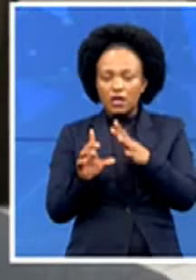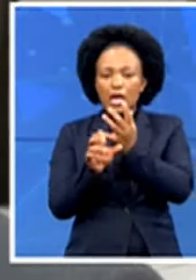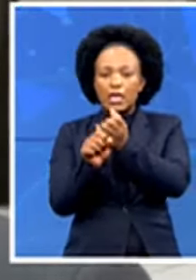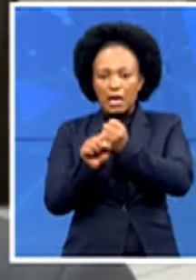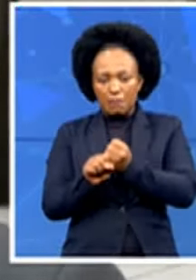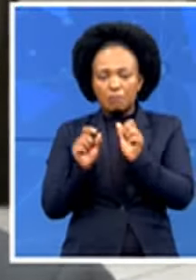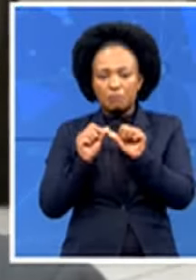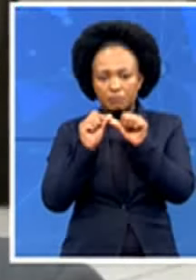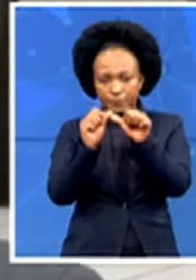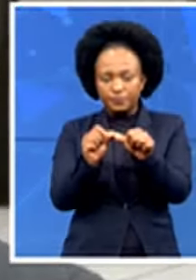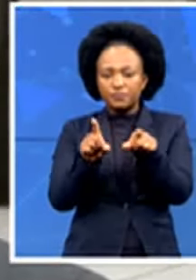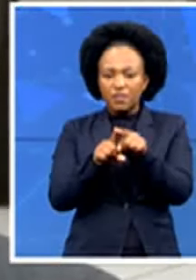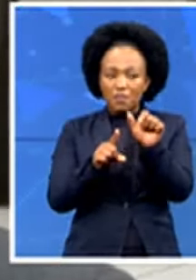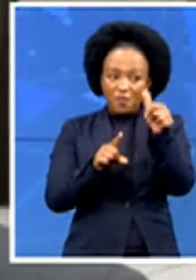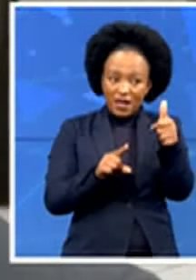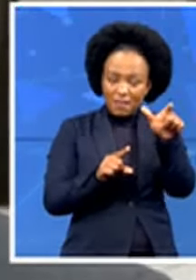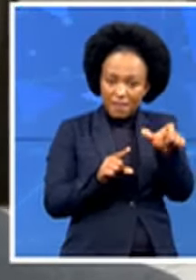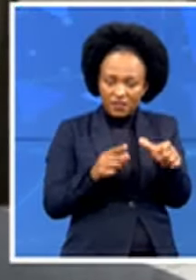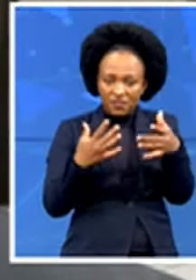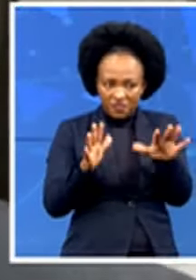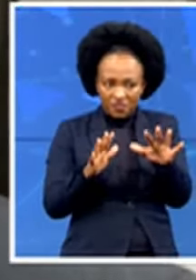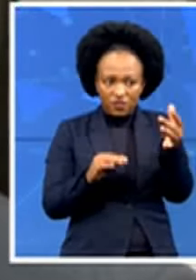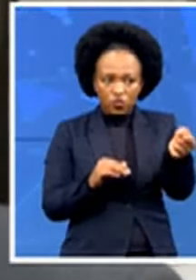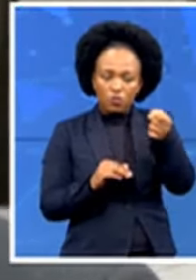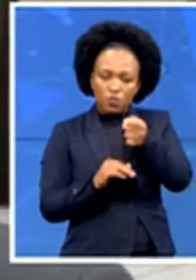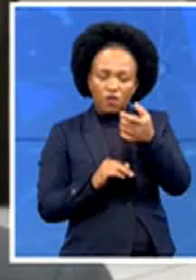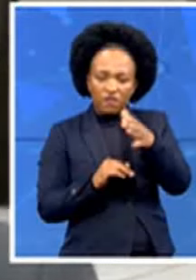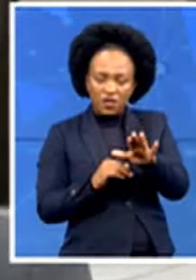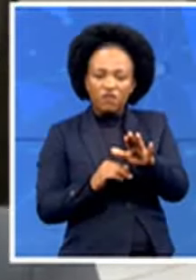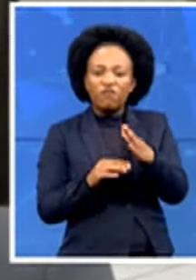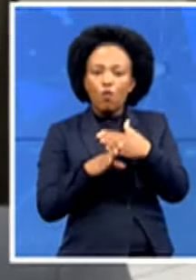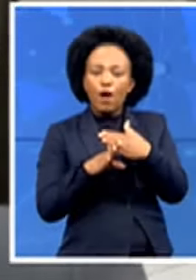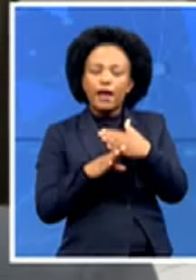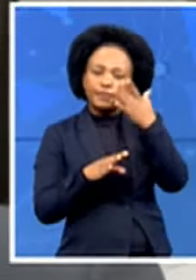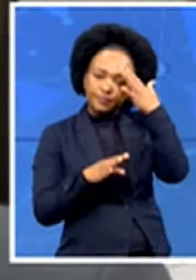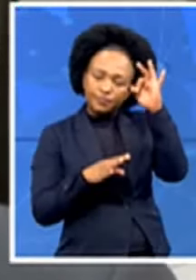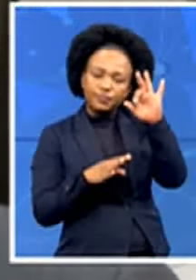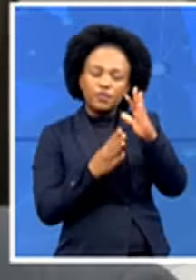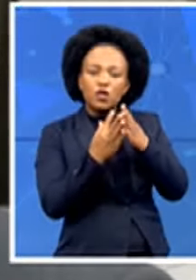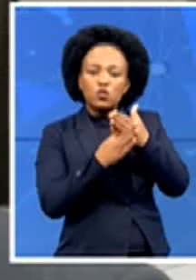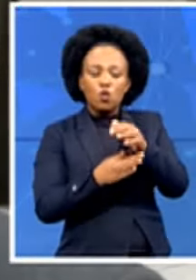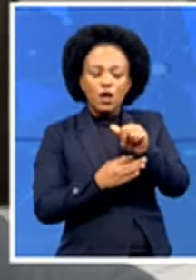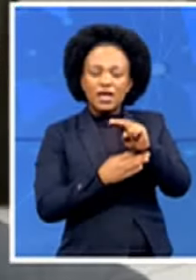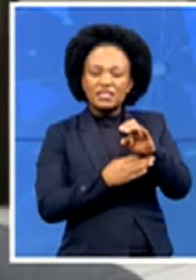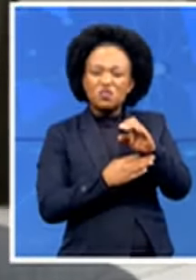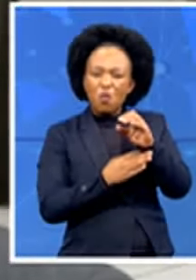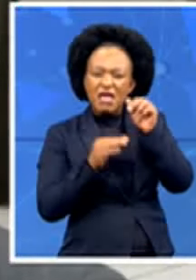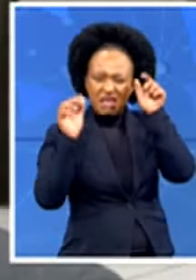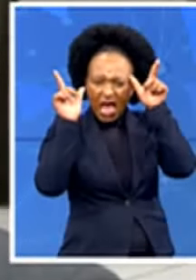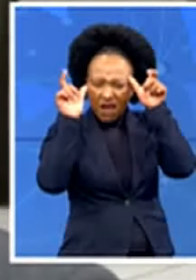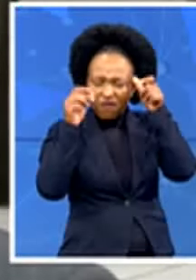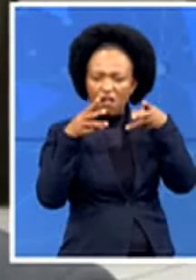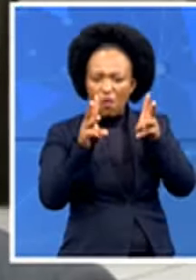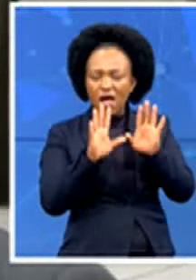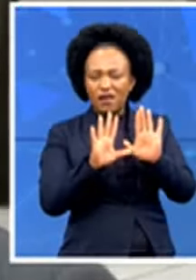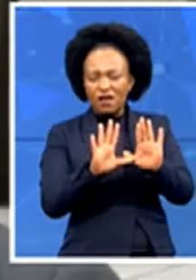person deployed into the civil service through the ANC's evil cadre deployment policy that has caused so much damage